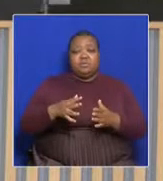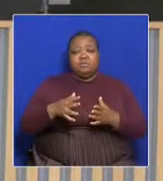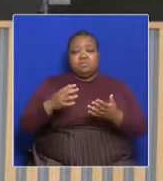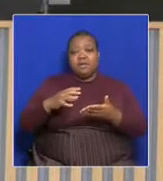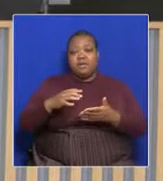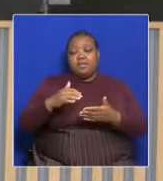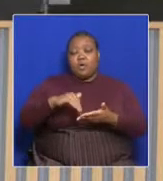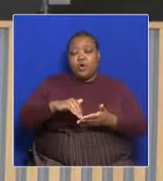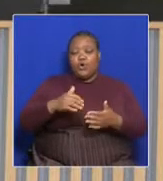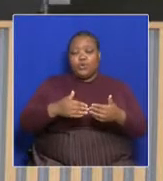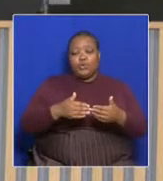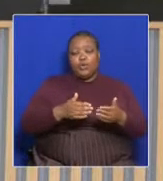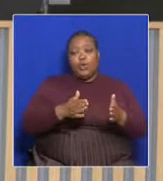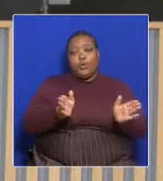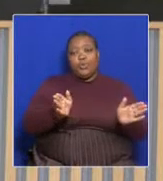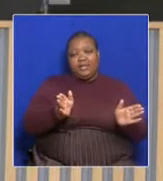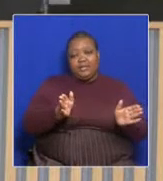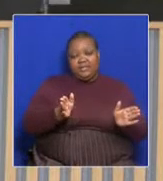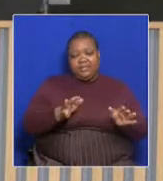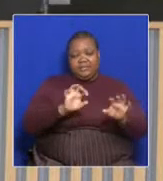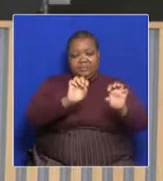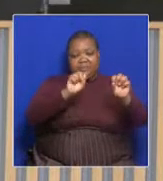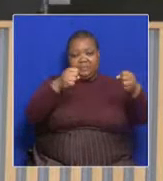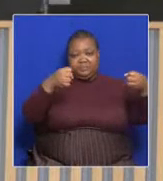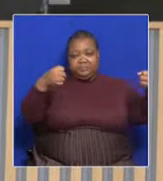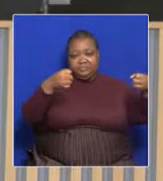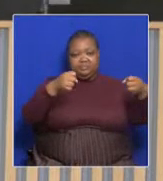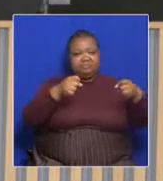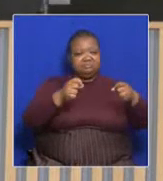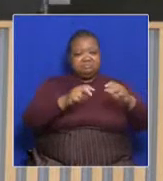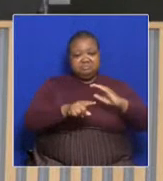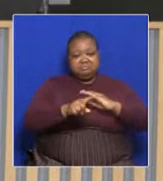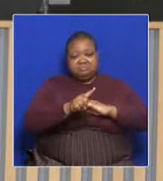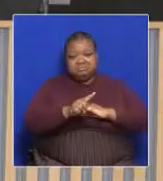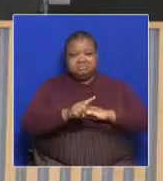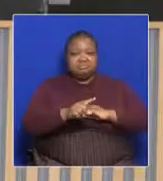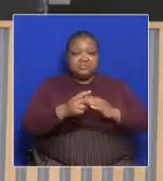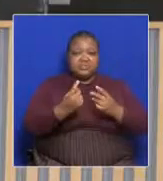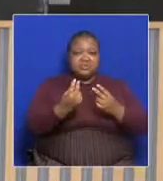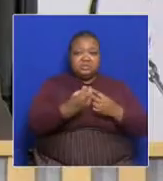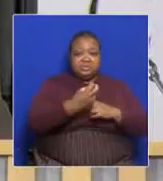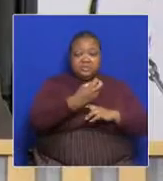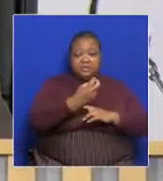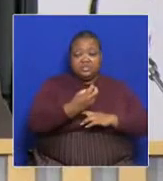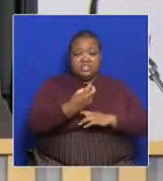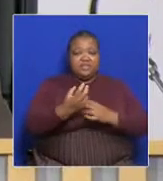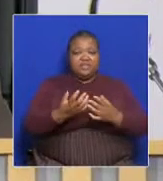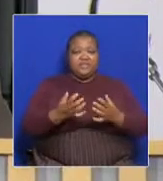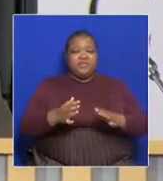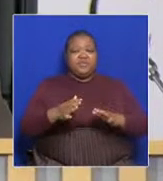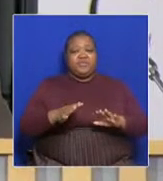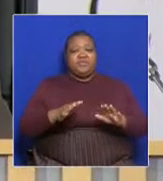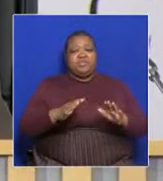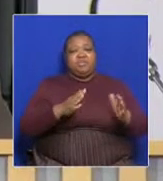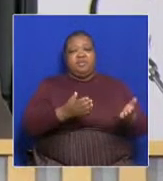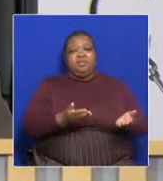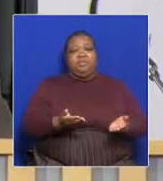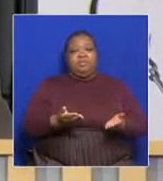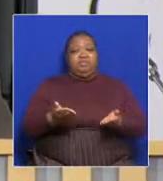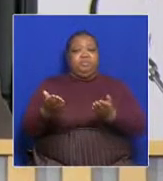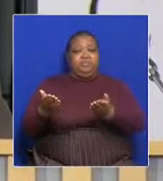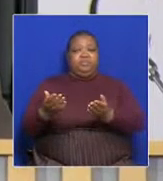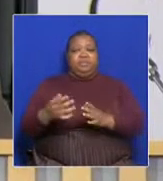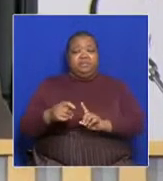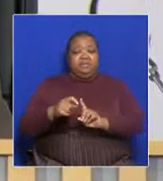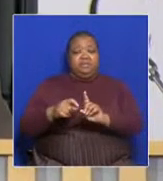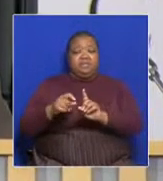did whatever you did, and you just leave it in the hands of the clearing agent, who could